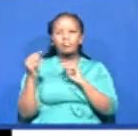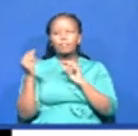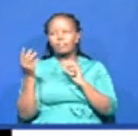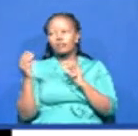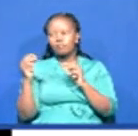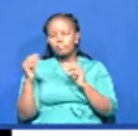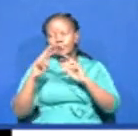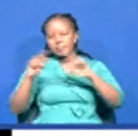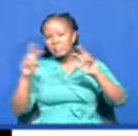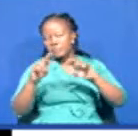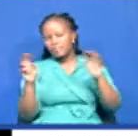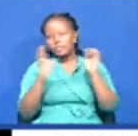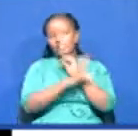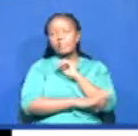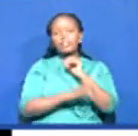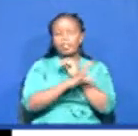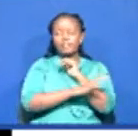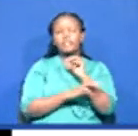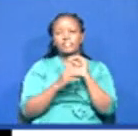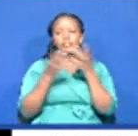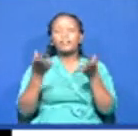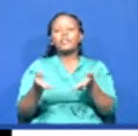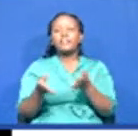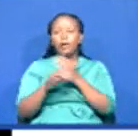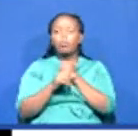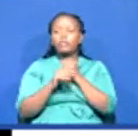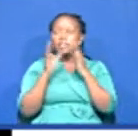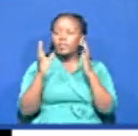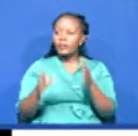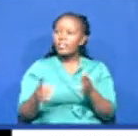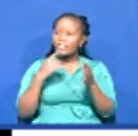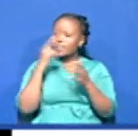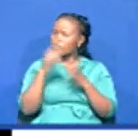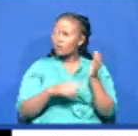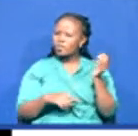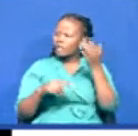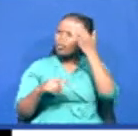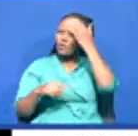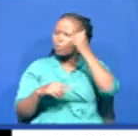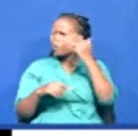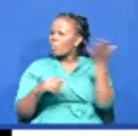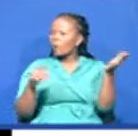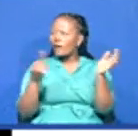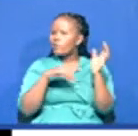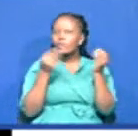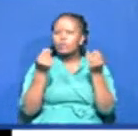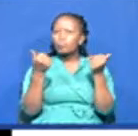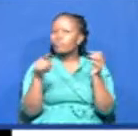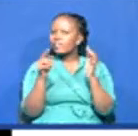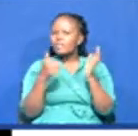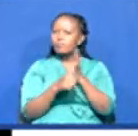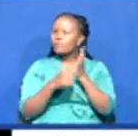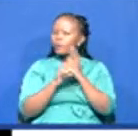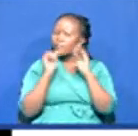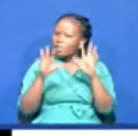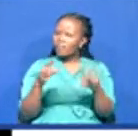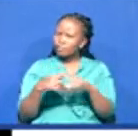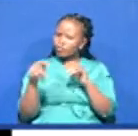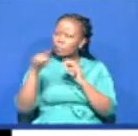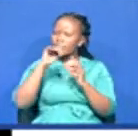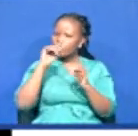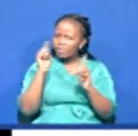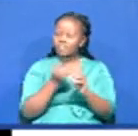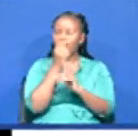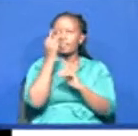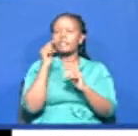So what stakeholders have been telling us is that why can't you really fight this problem from the source? And that's why we have come up with